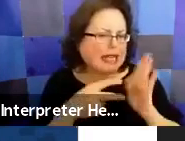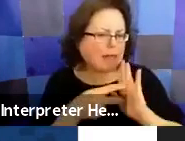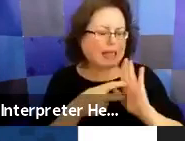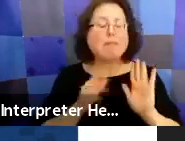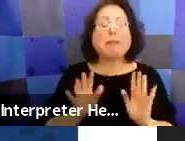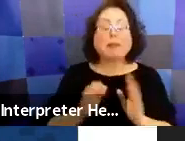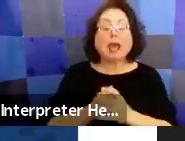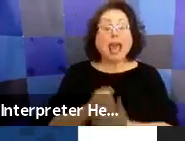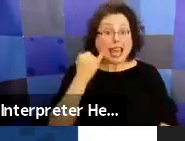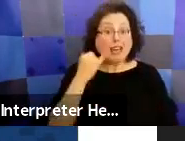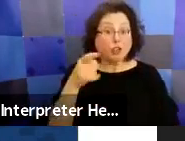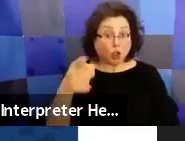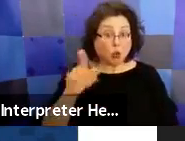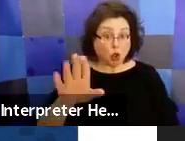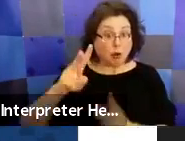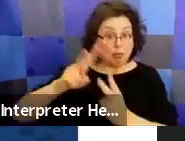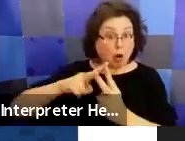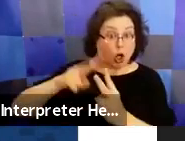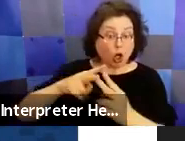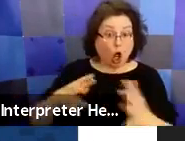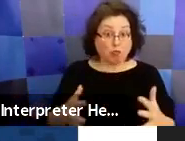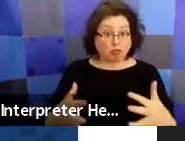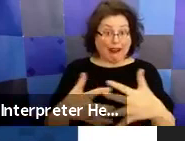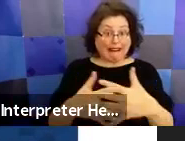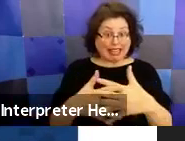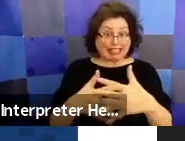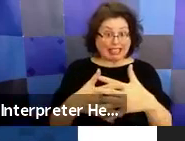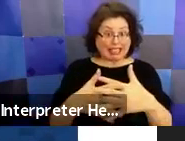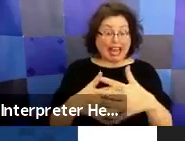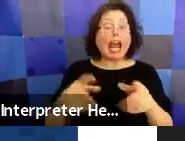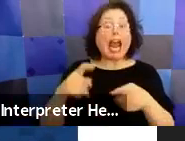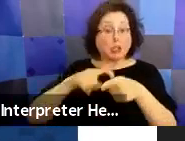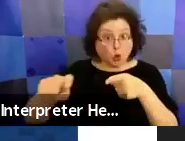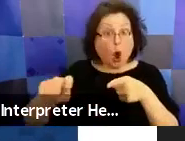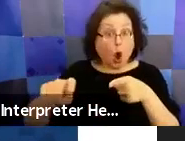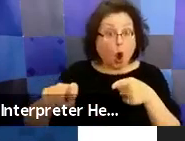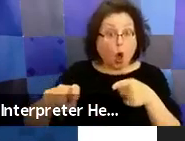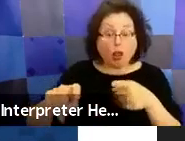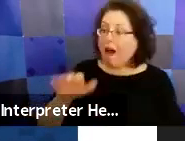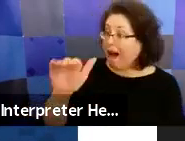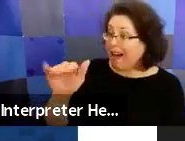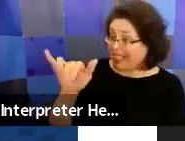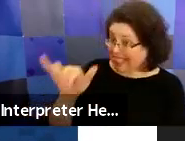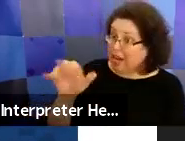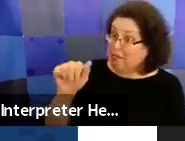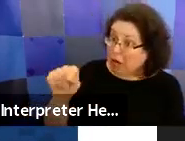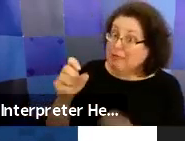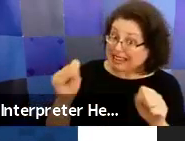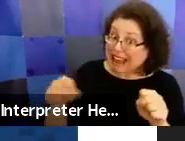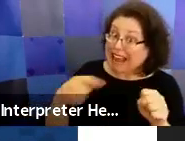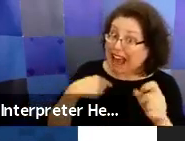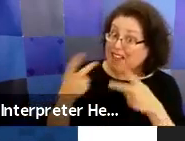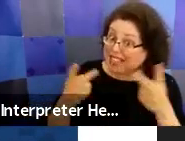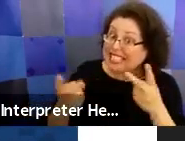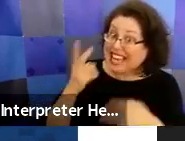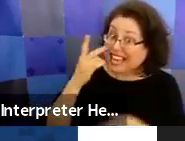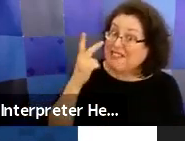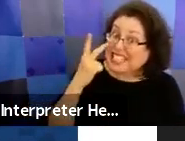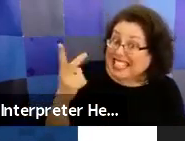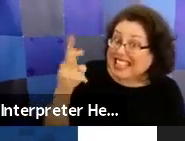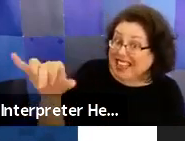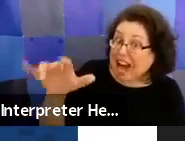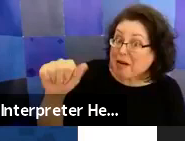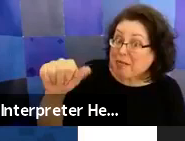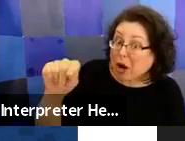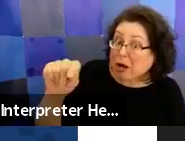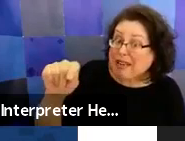you or your partner are pregnant and you call about an apartment, you'd like to come visit it, you'd like to come view it. And, you